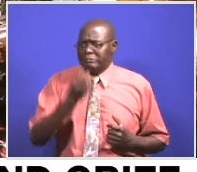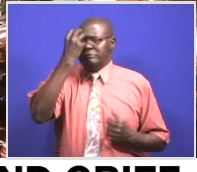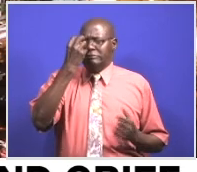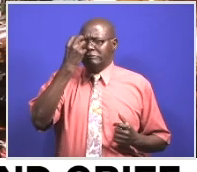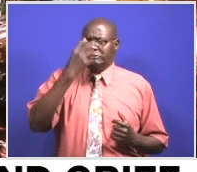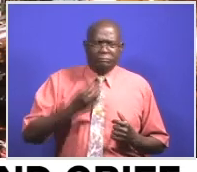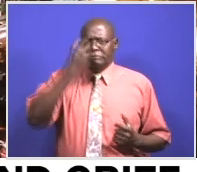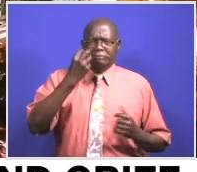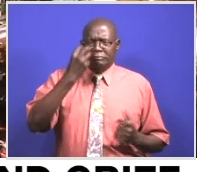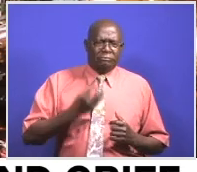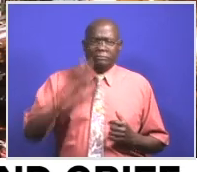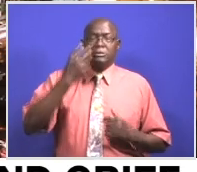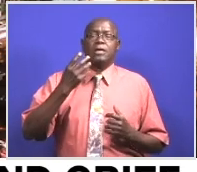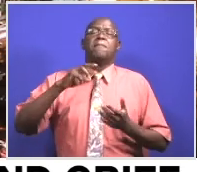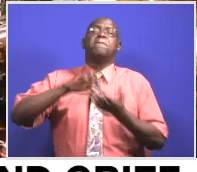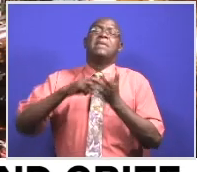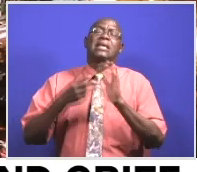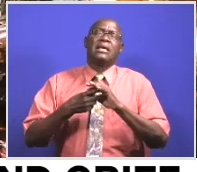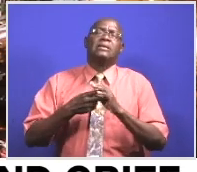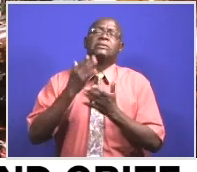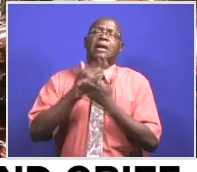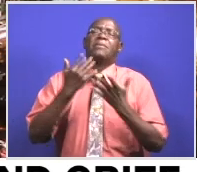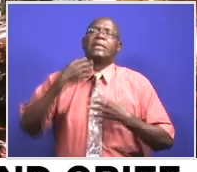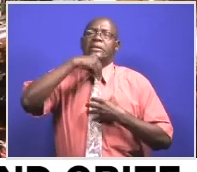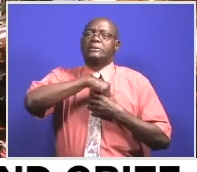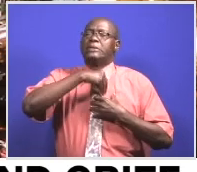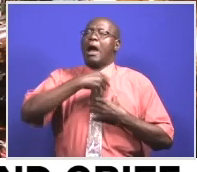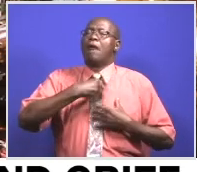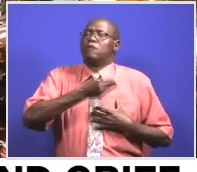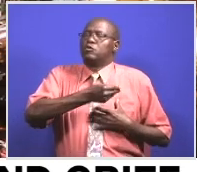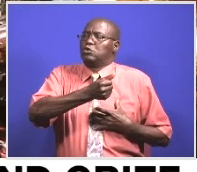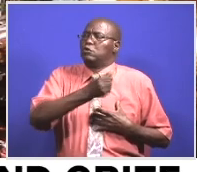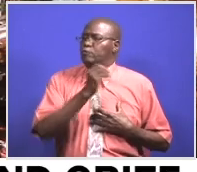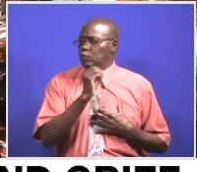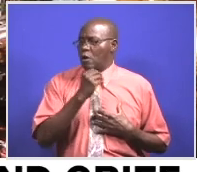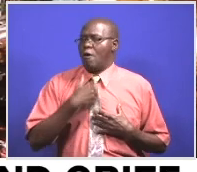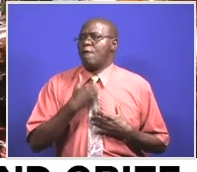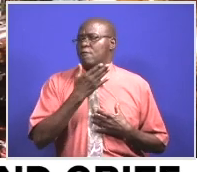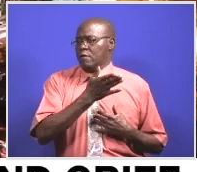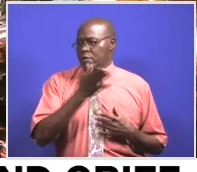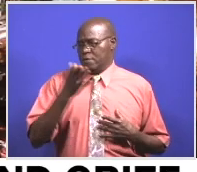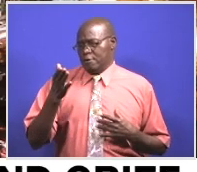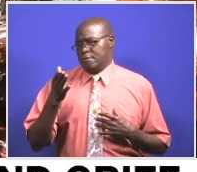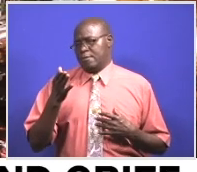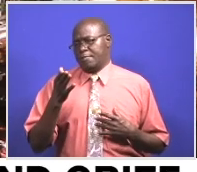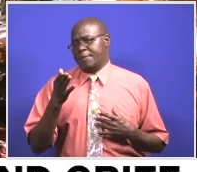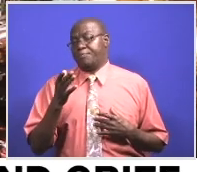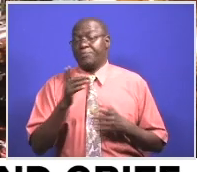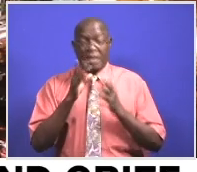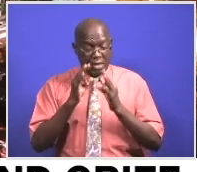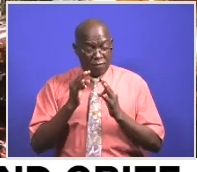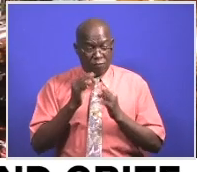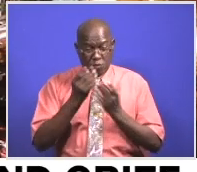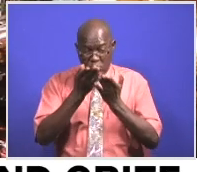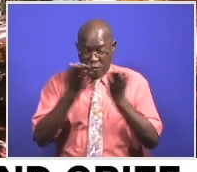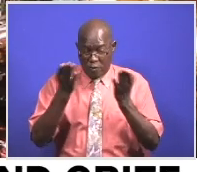some things they are dealing it from within. They haven't get time to process it. So let me tell you, if you are there and you are listening